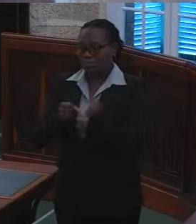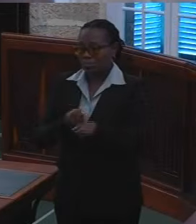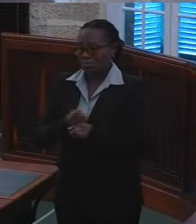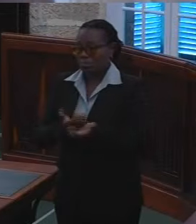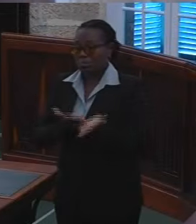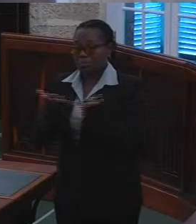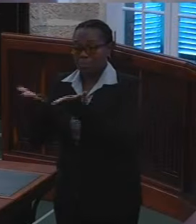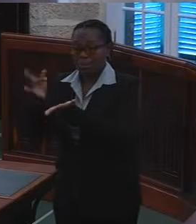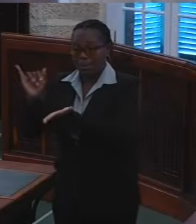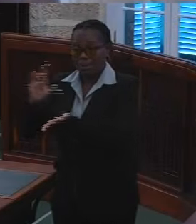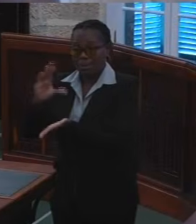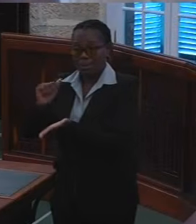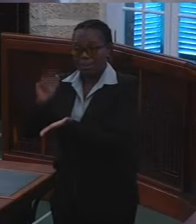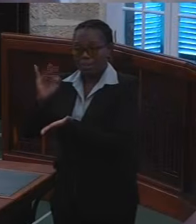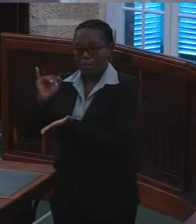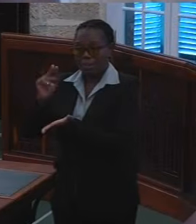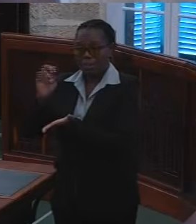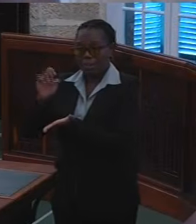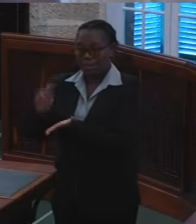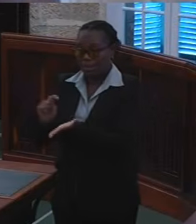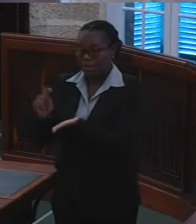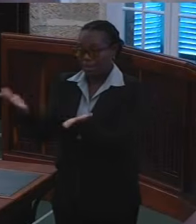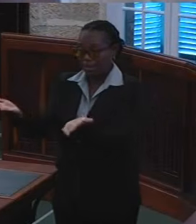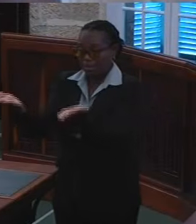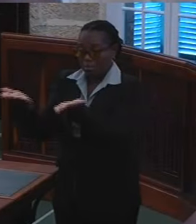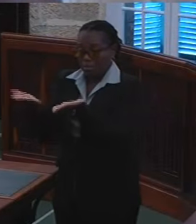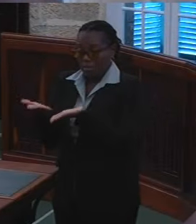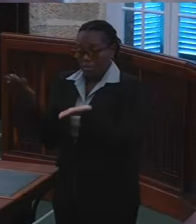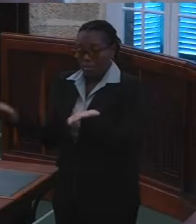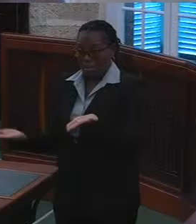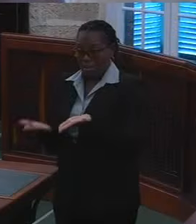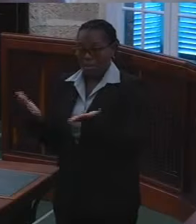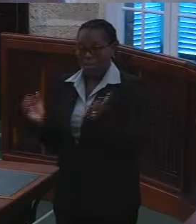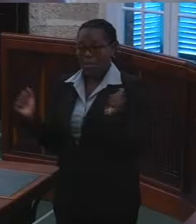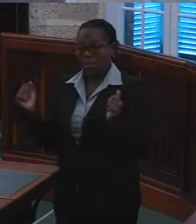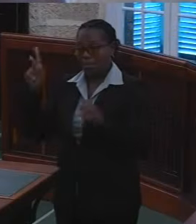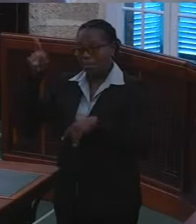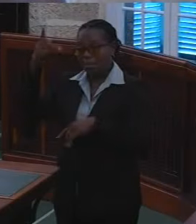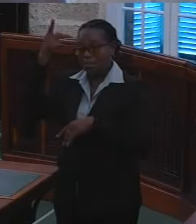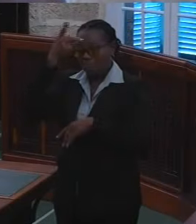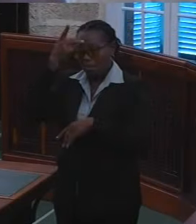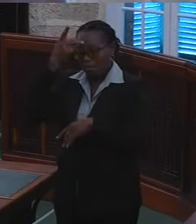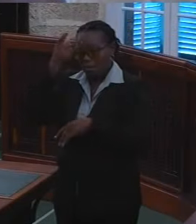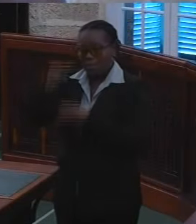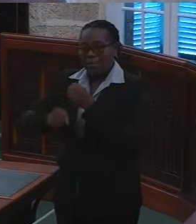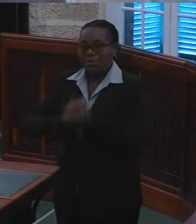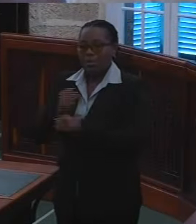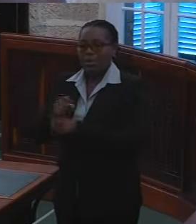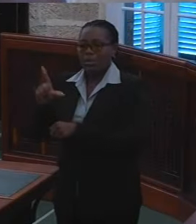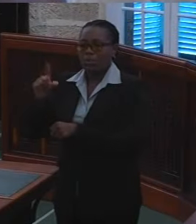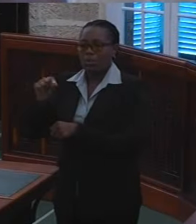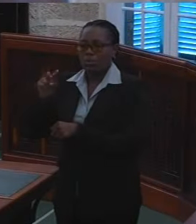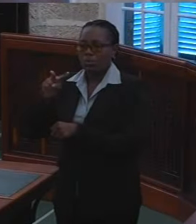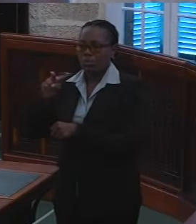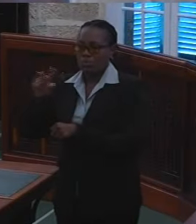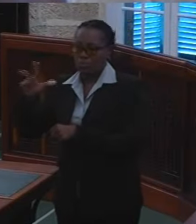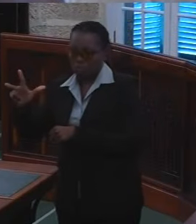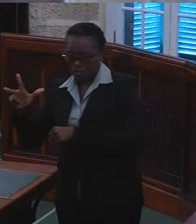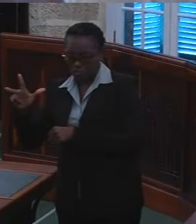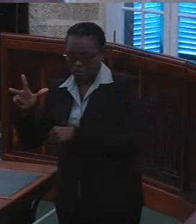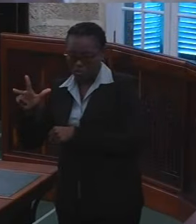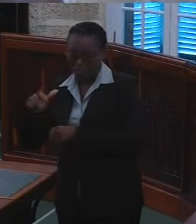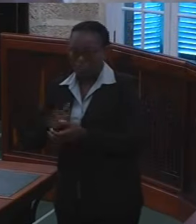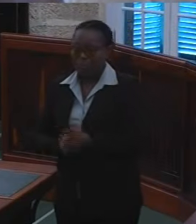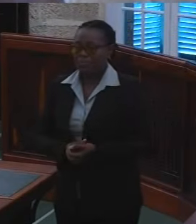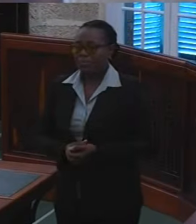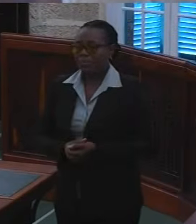and exposed in this same Parliament by the Member of Parliament for St. Michael South in 2023, which is a